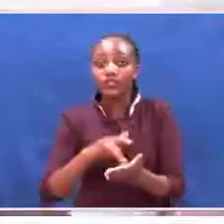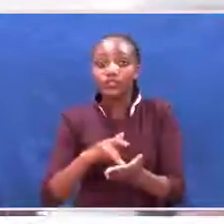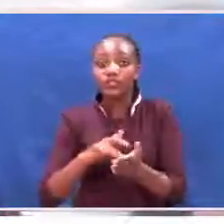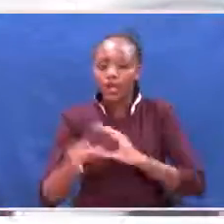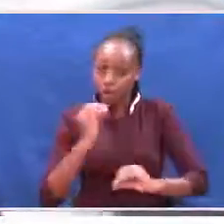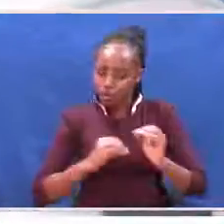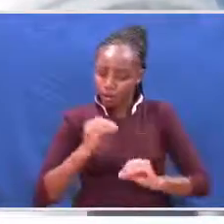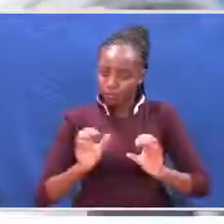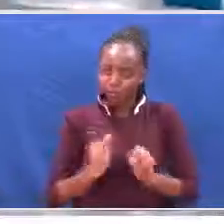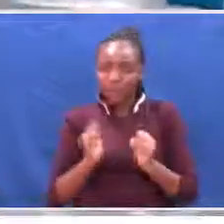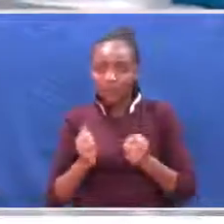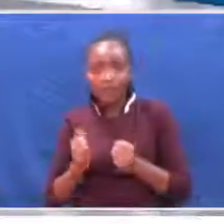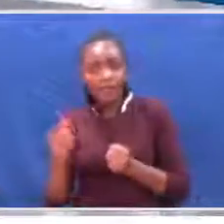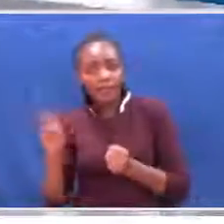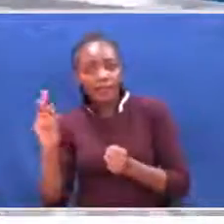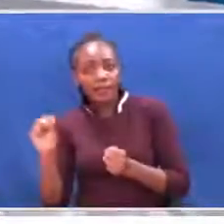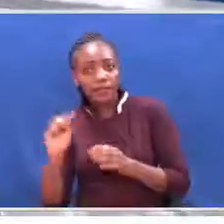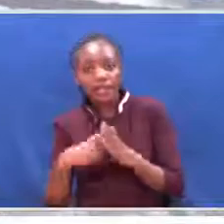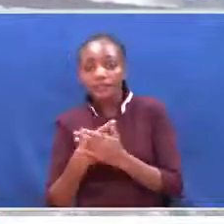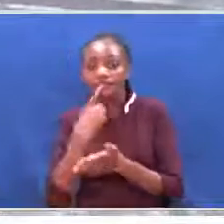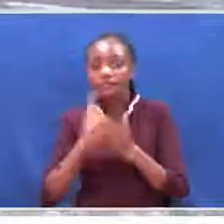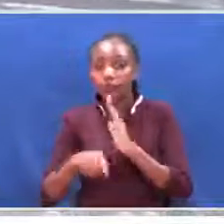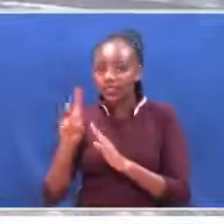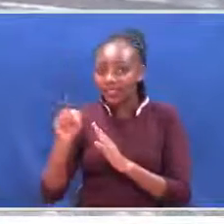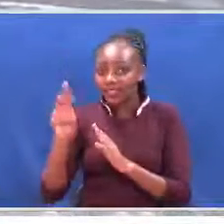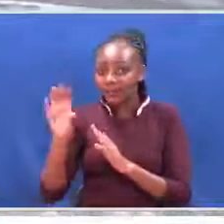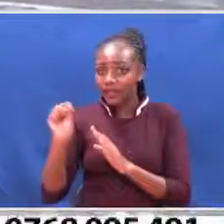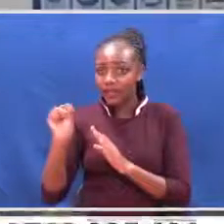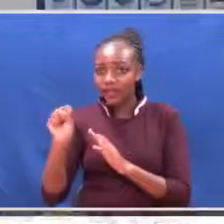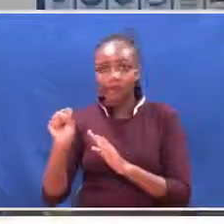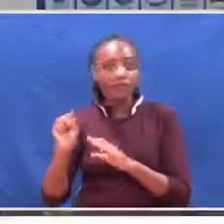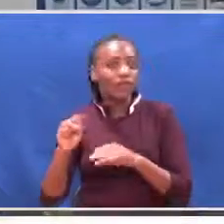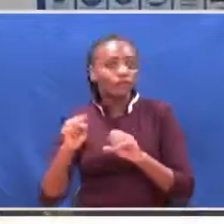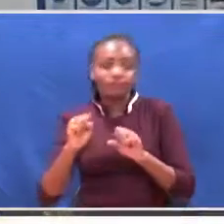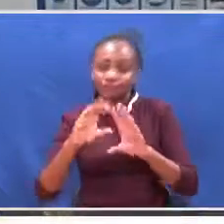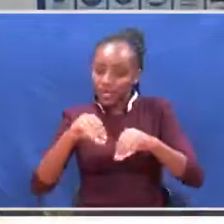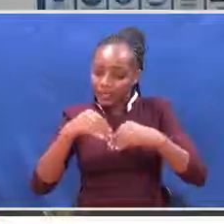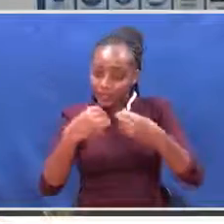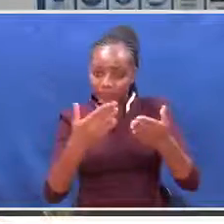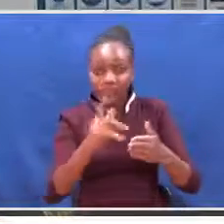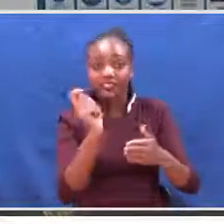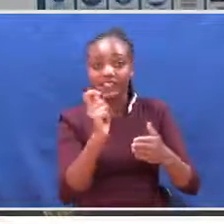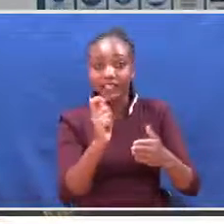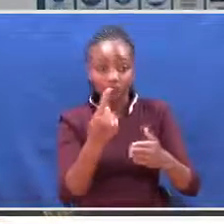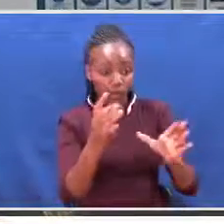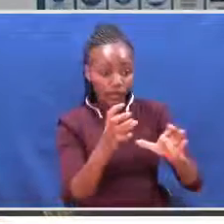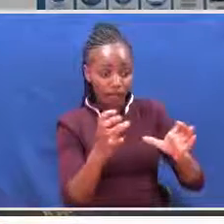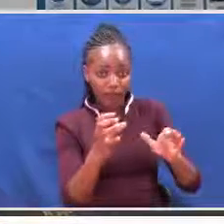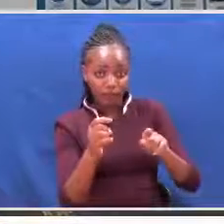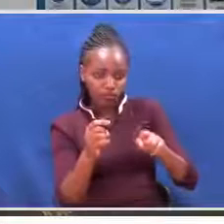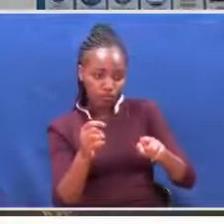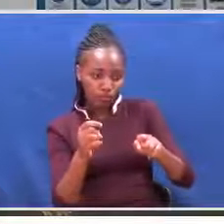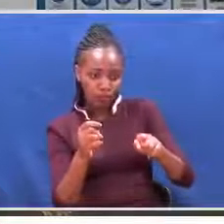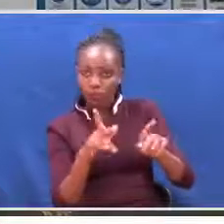corruption scandal is brewing at NMS, alleging that NMS has single-sourced and awarded Megascope Limited, which was implicated in the